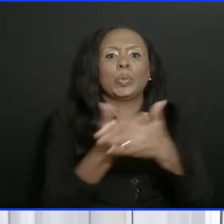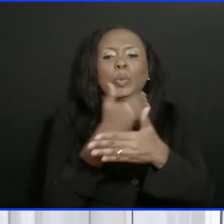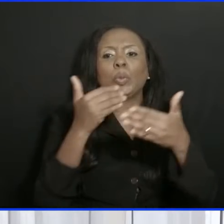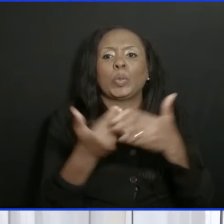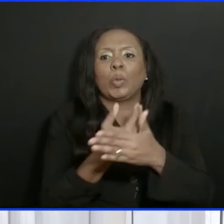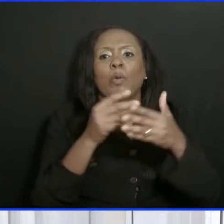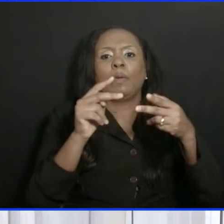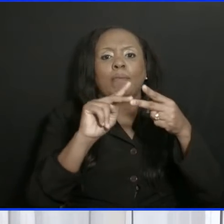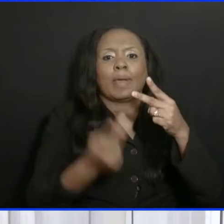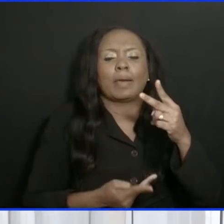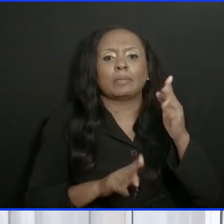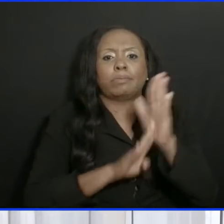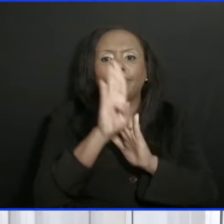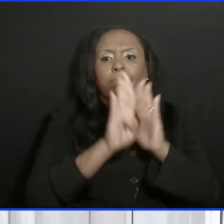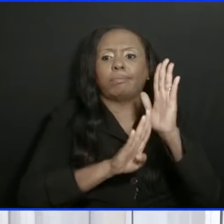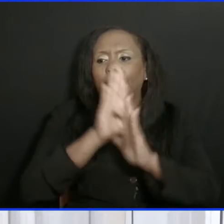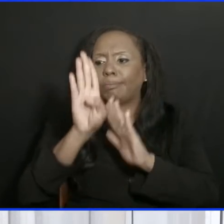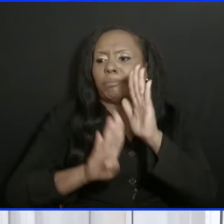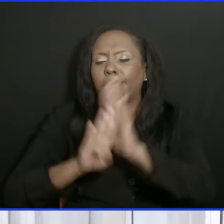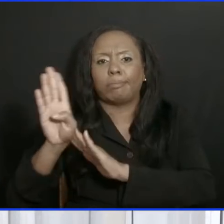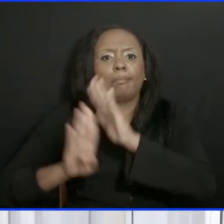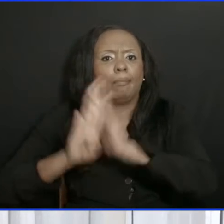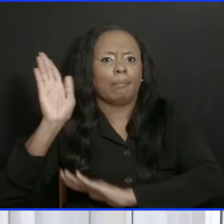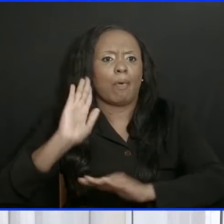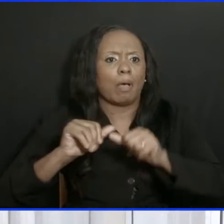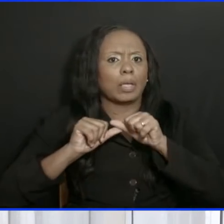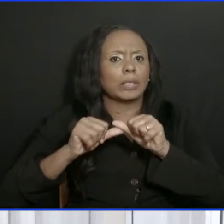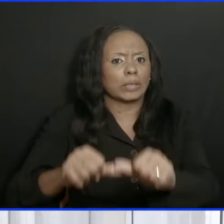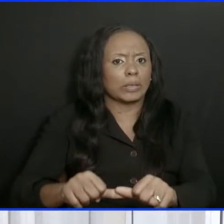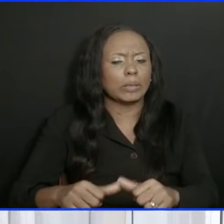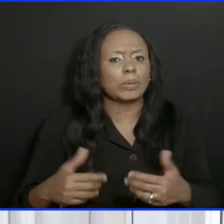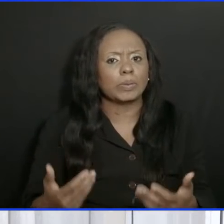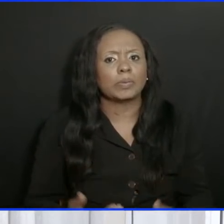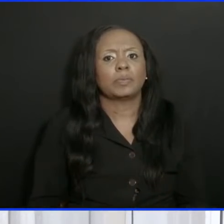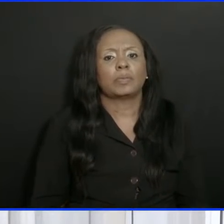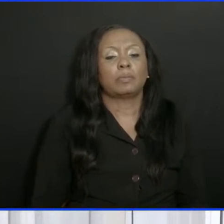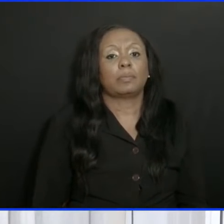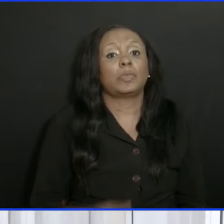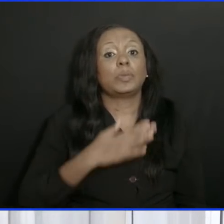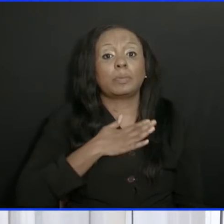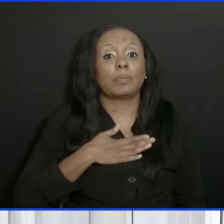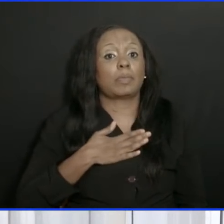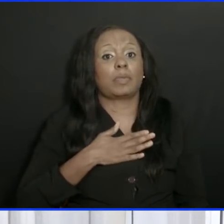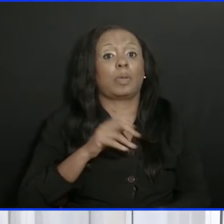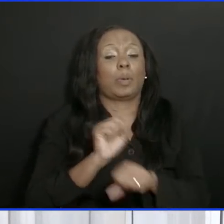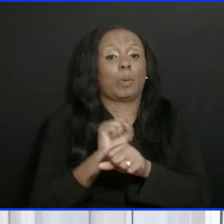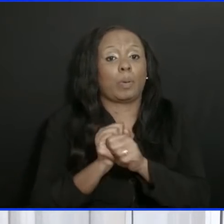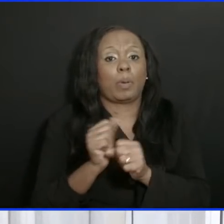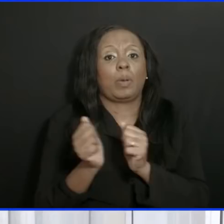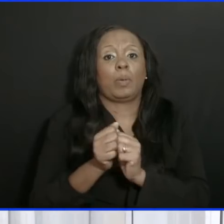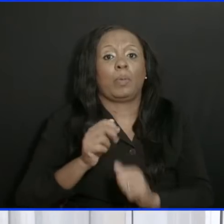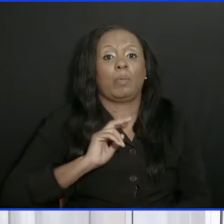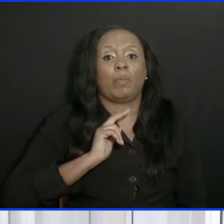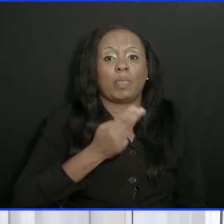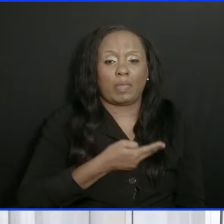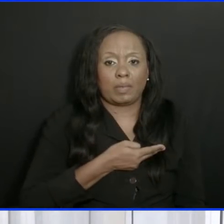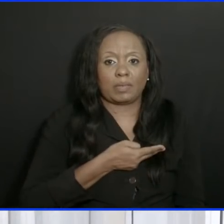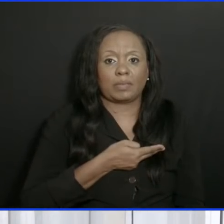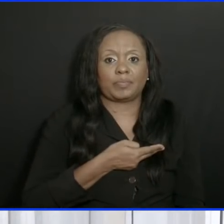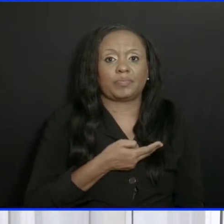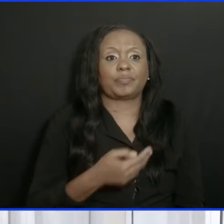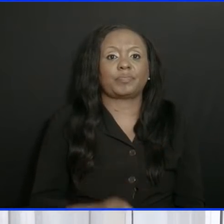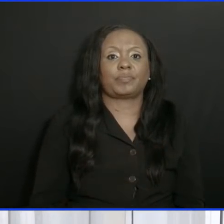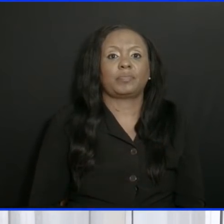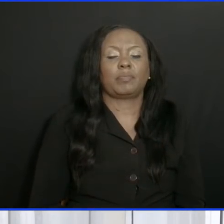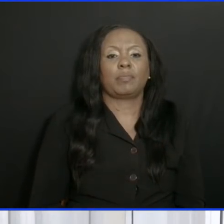for some time. We are asking Barbadians, therefore, work with us and to understand that the whole concept